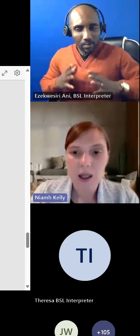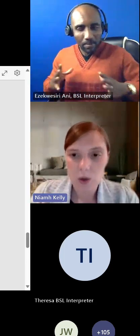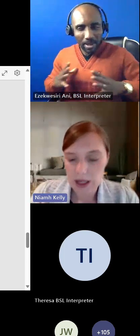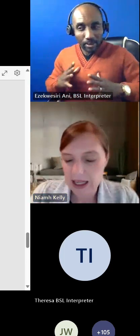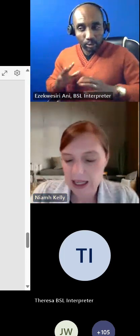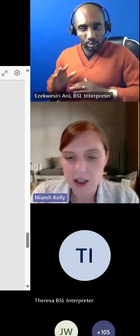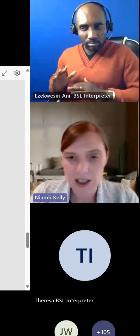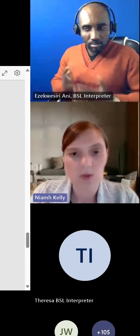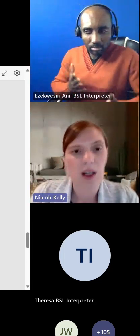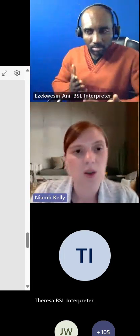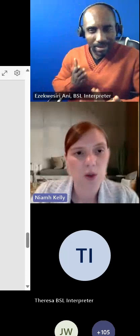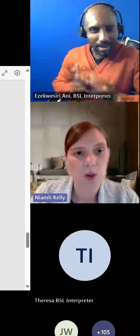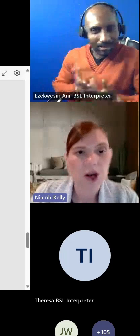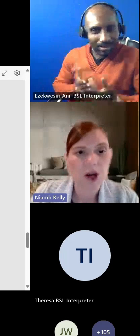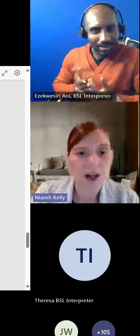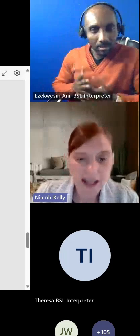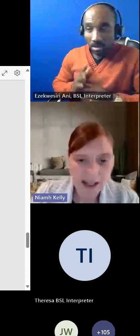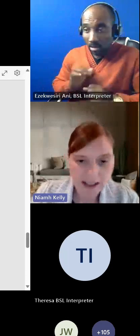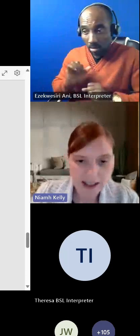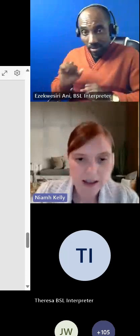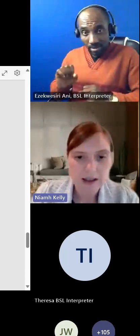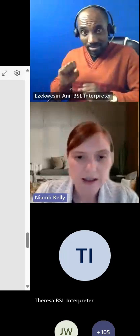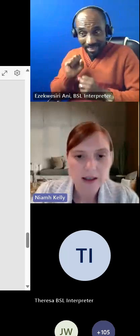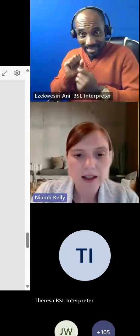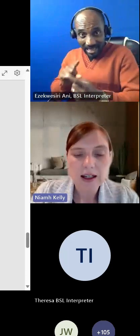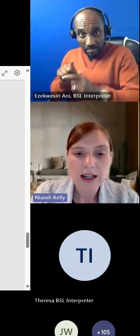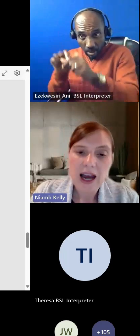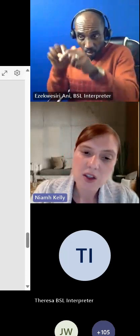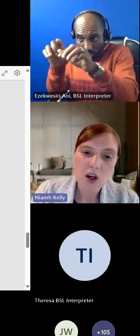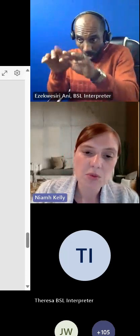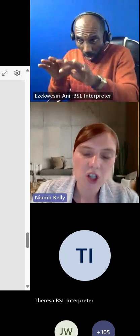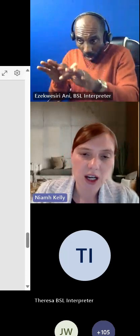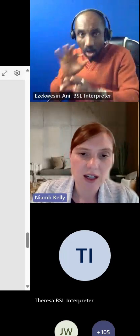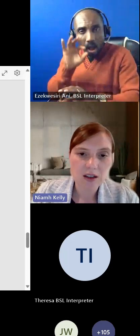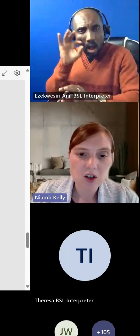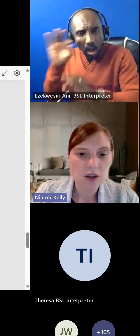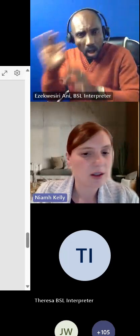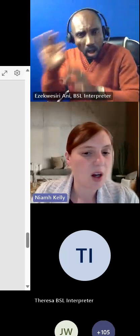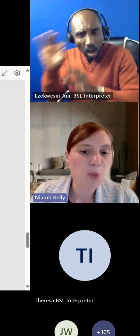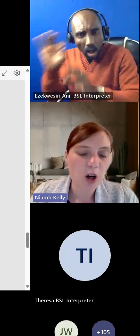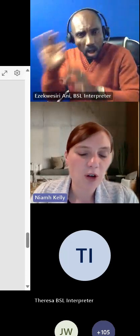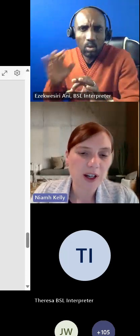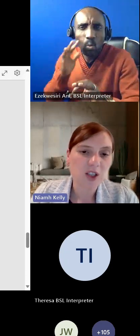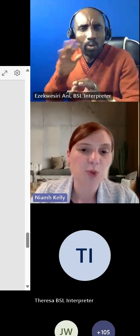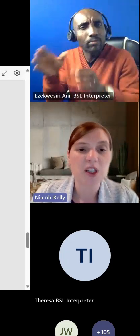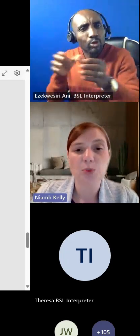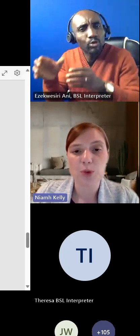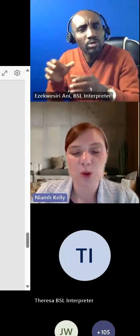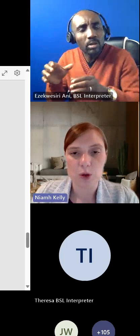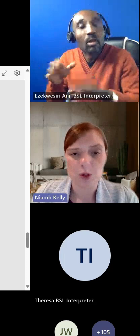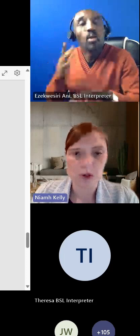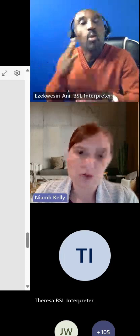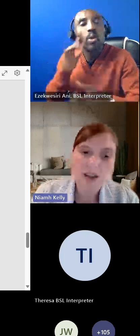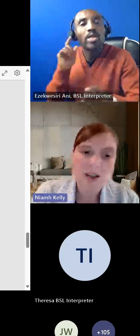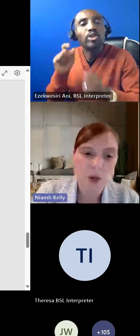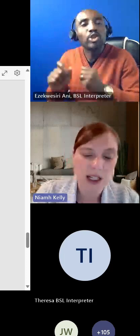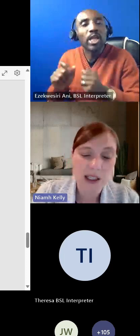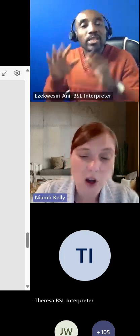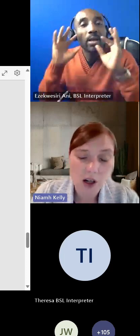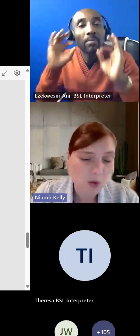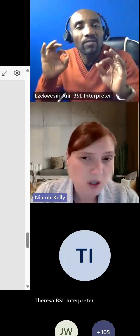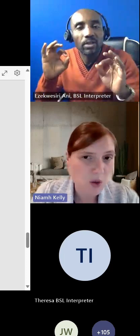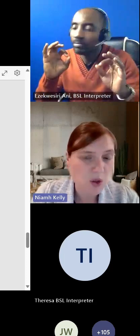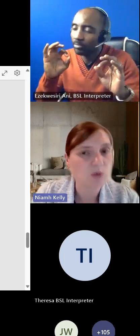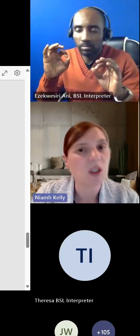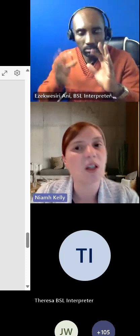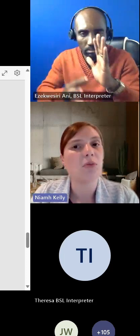questions in their emails when they're hiring candidates. And the time to change is not perfect, but it's improved. Rather than